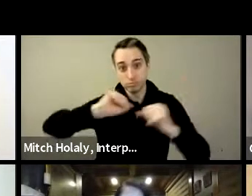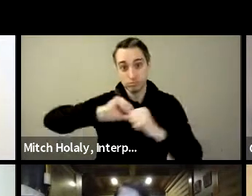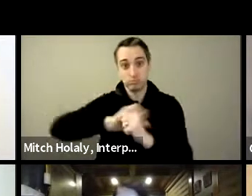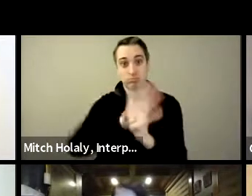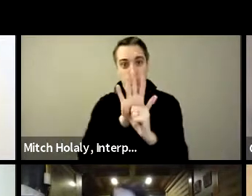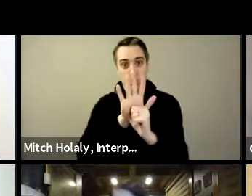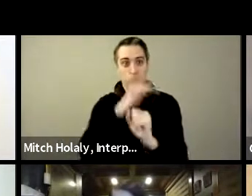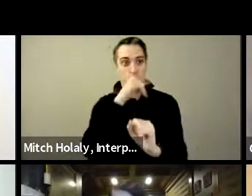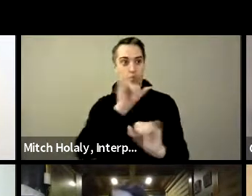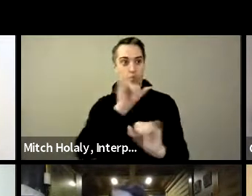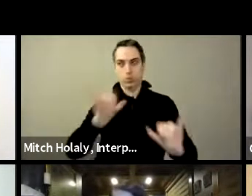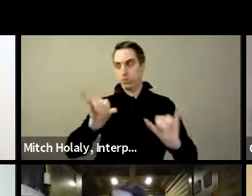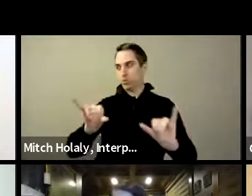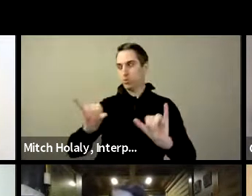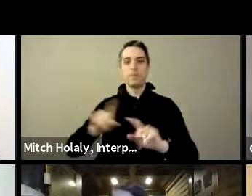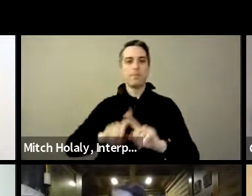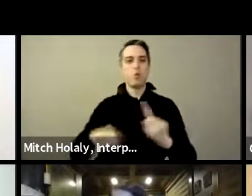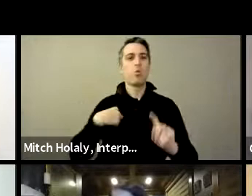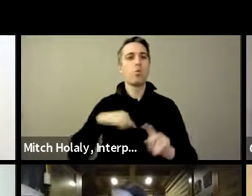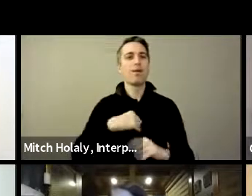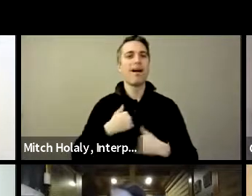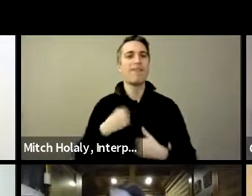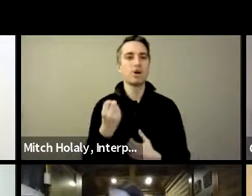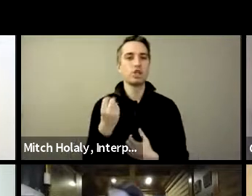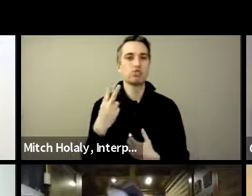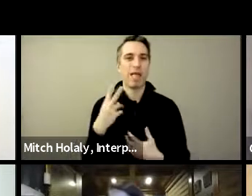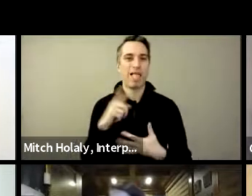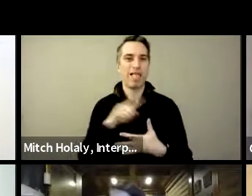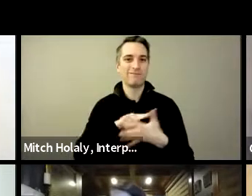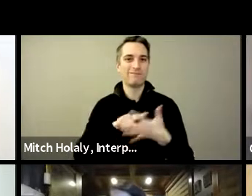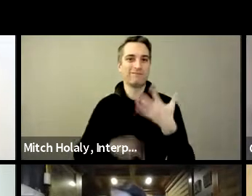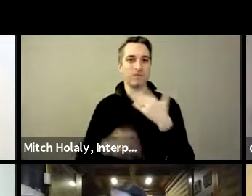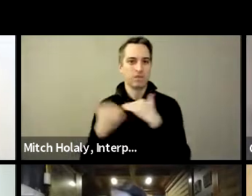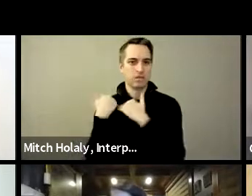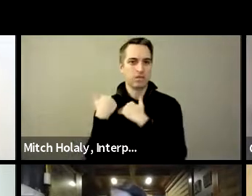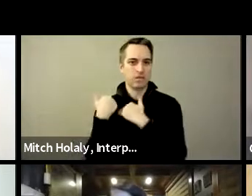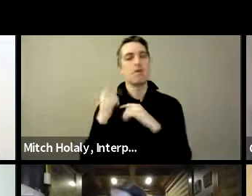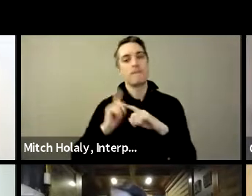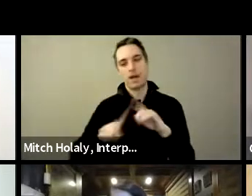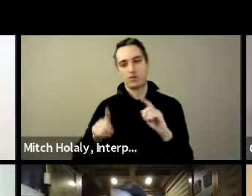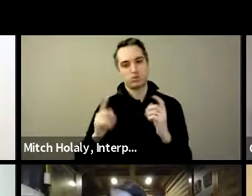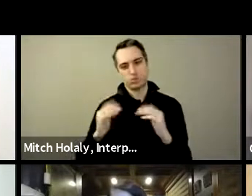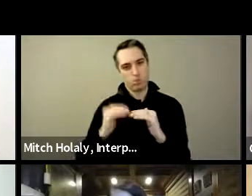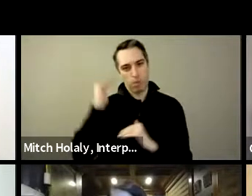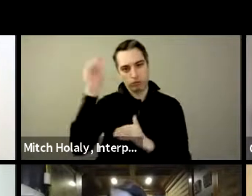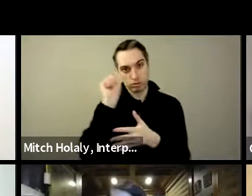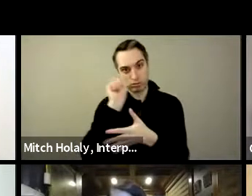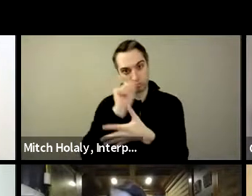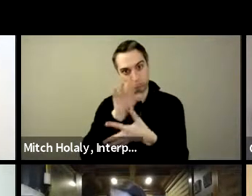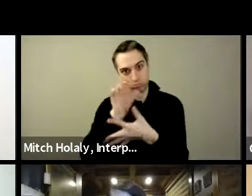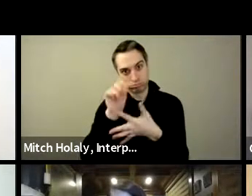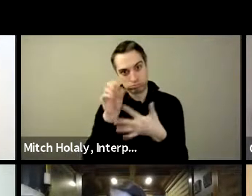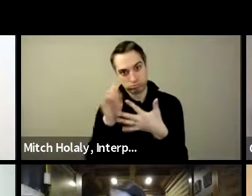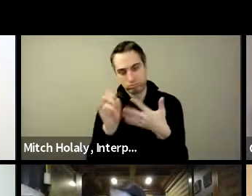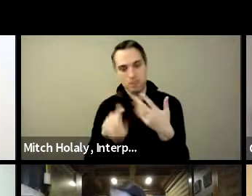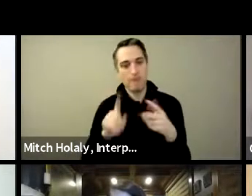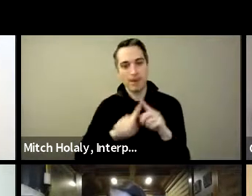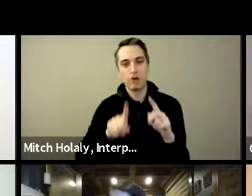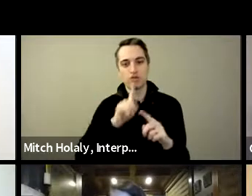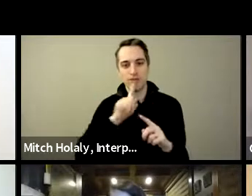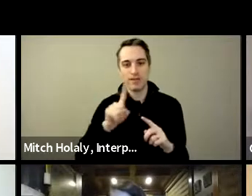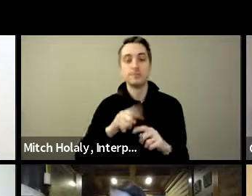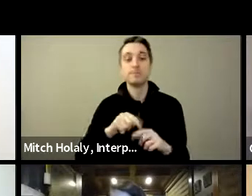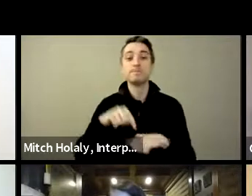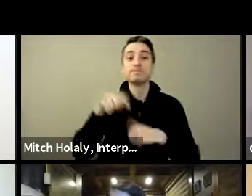But we have 12 mandates and it's too much to go through them. So the way we break it down is advise, build, and